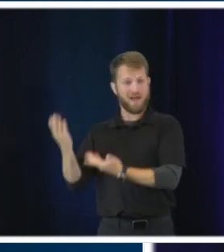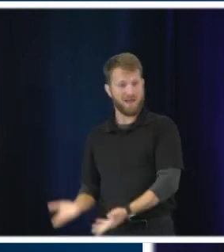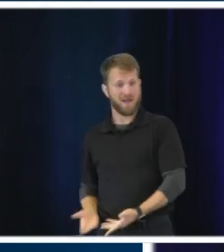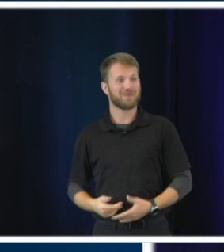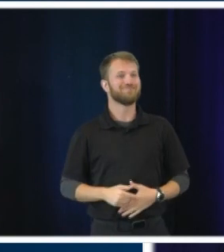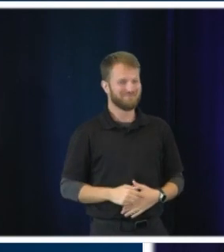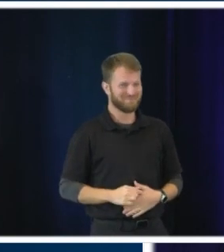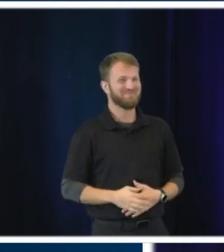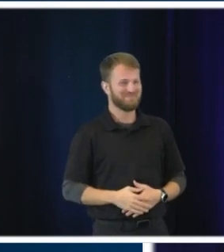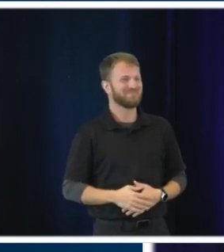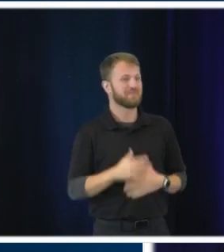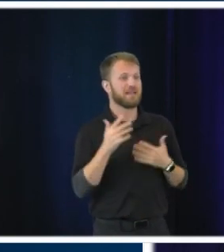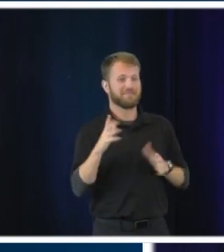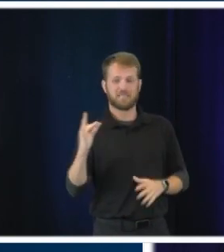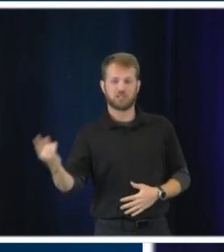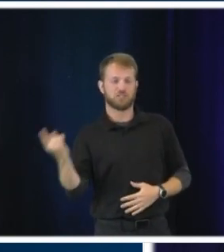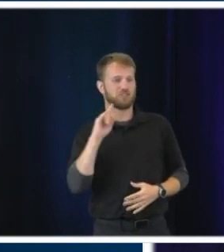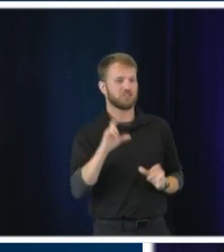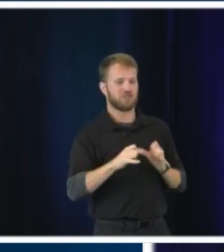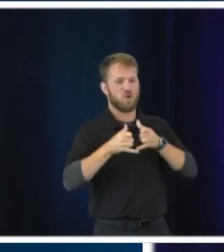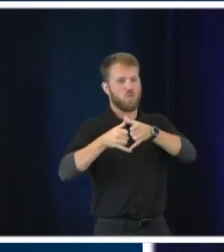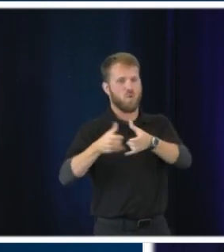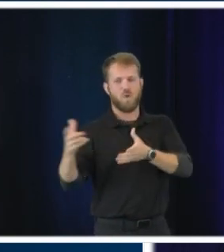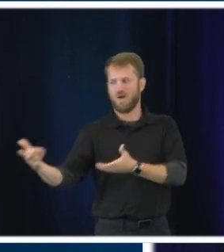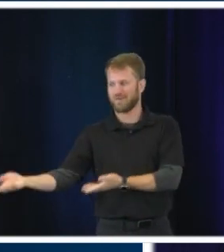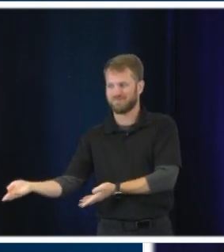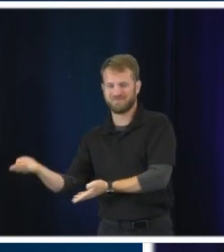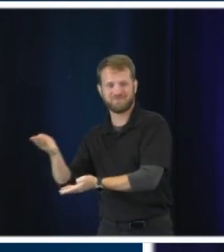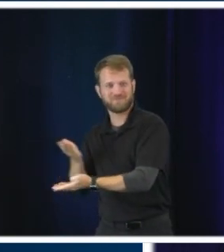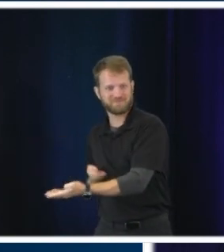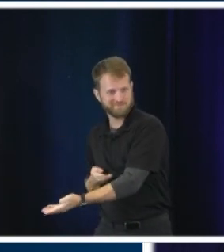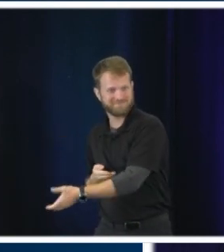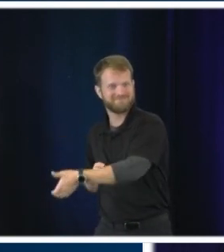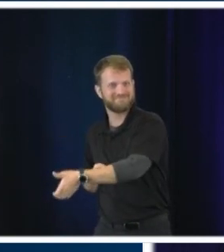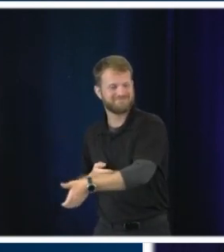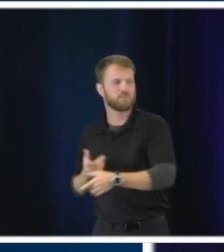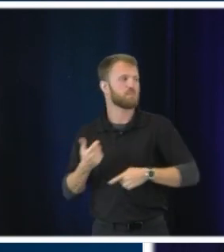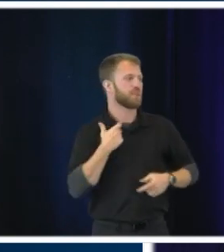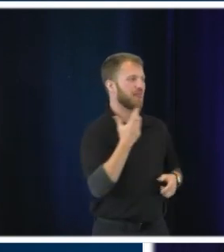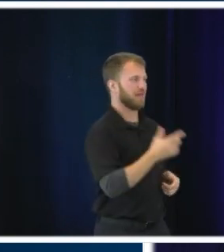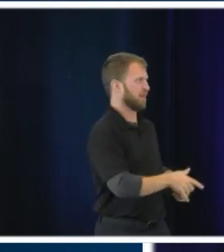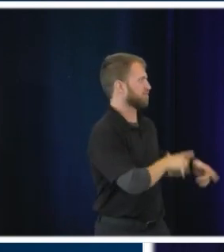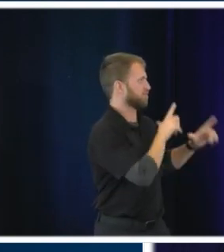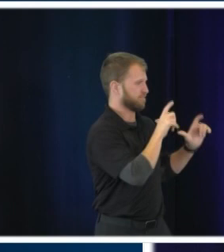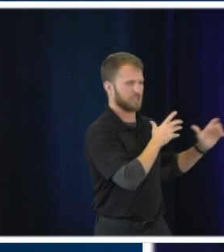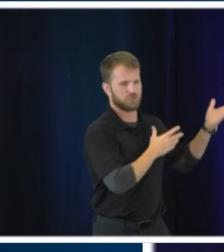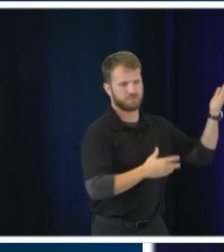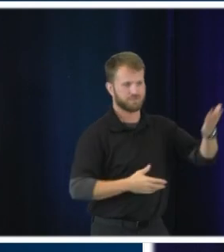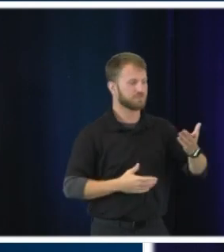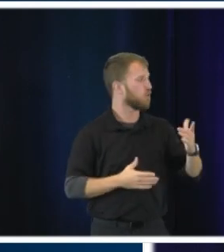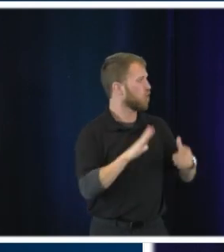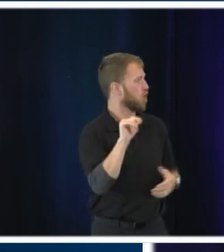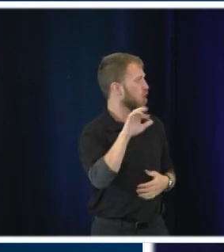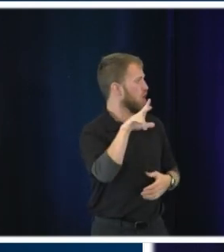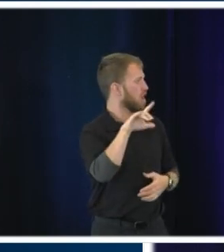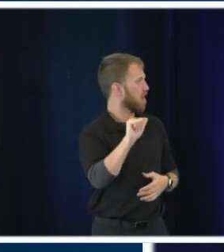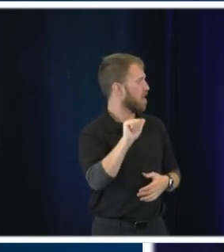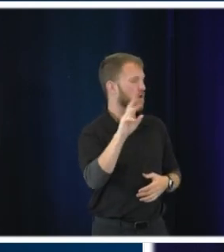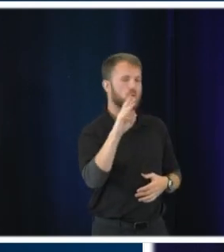take pictures. Now I will be joined by my director and assistant director, Carla Williams Scott and Julia